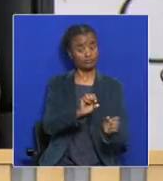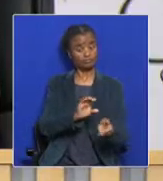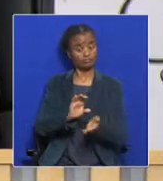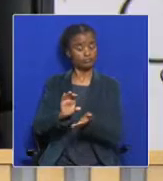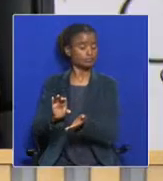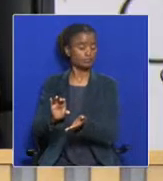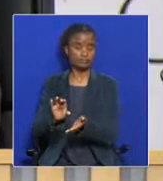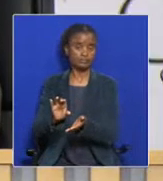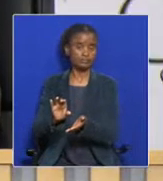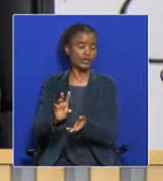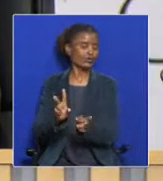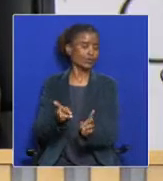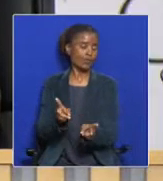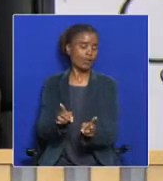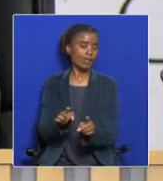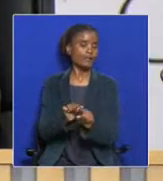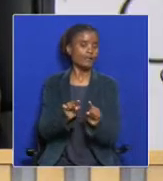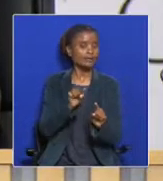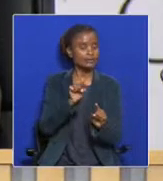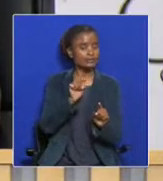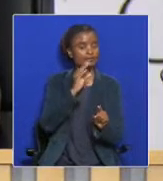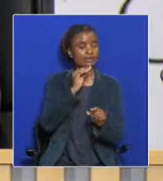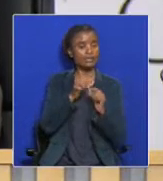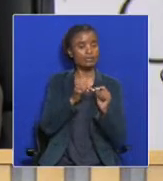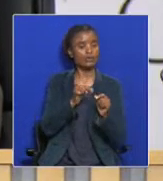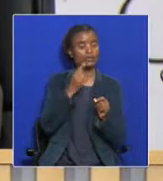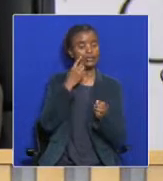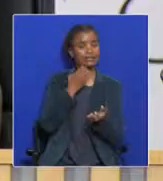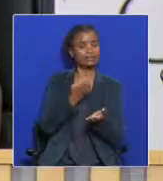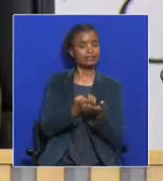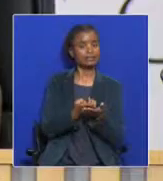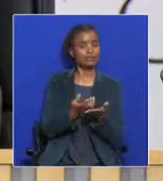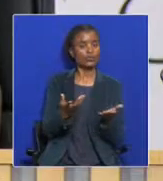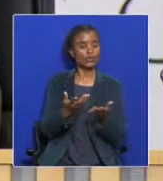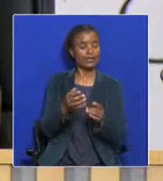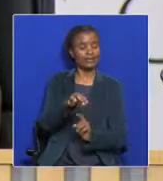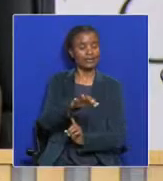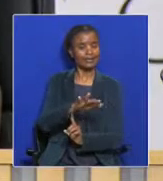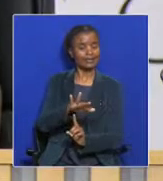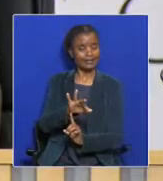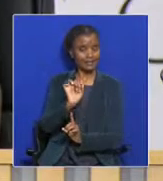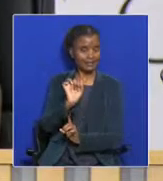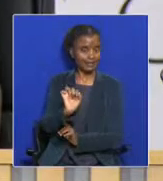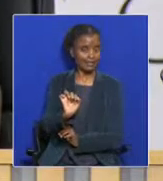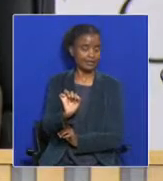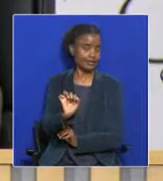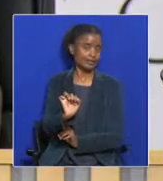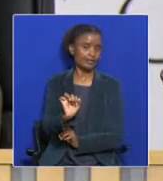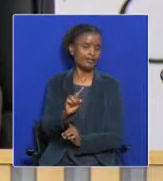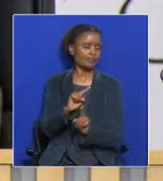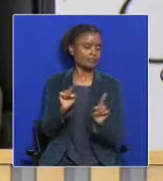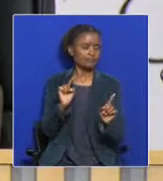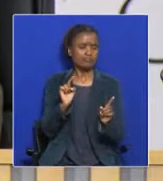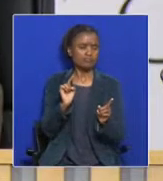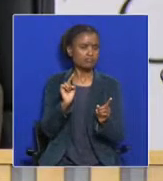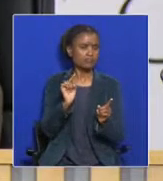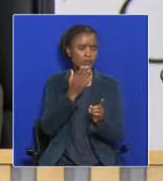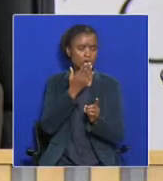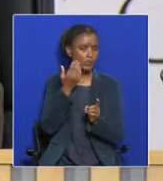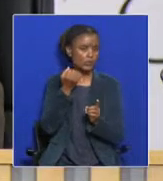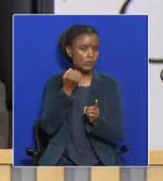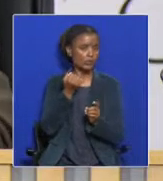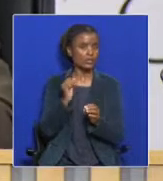exhibits seized within his policing area. I'm not familiar with any such case that we have on record